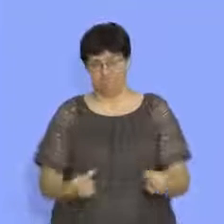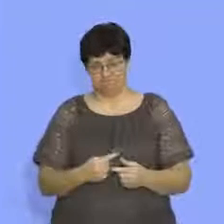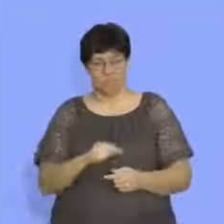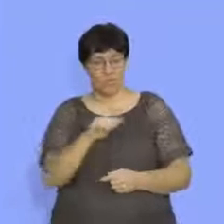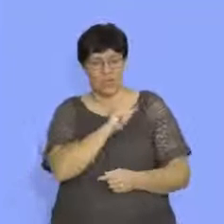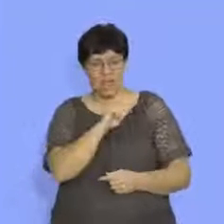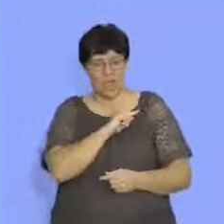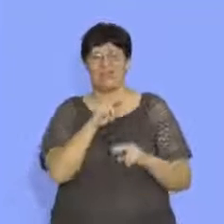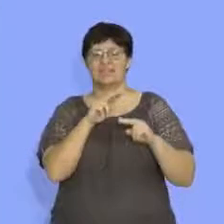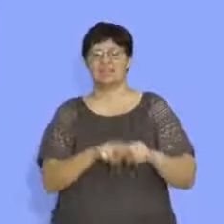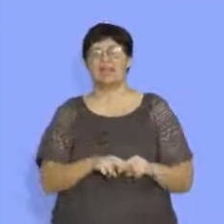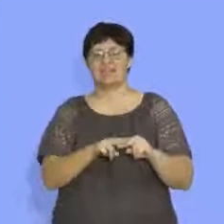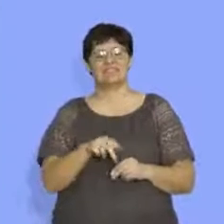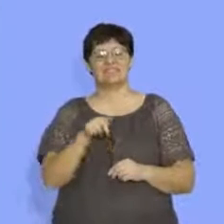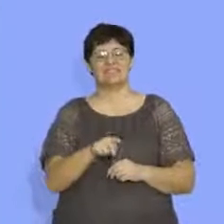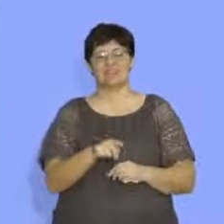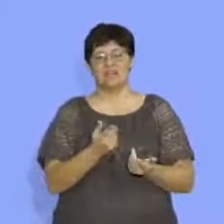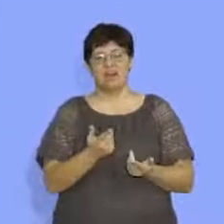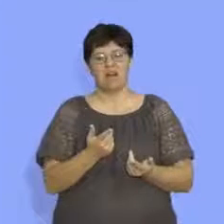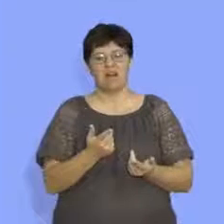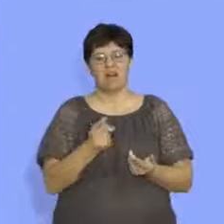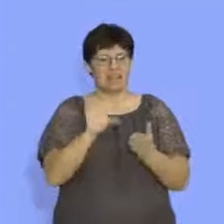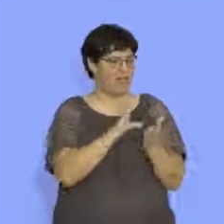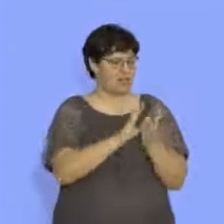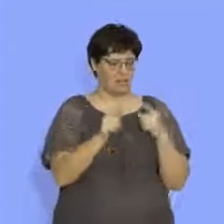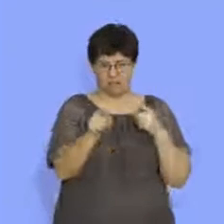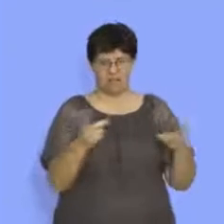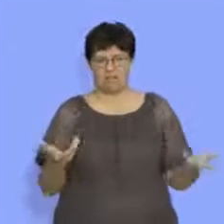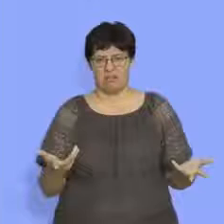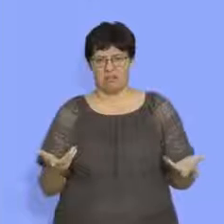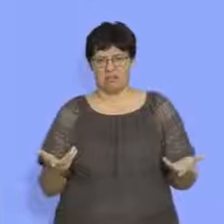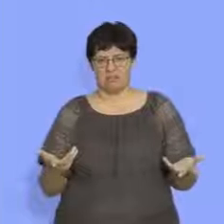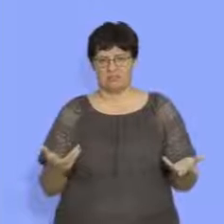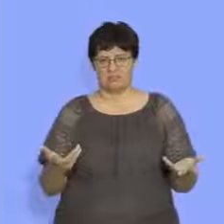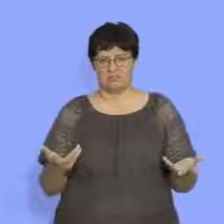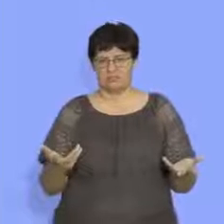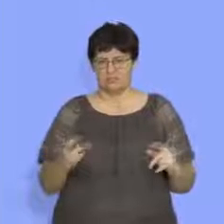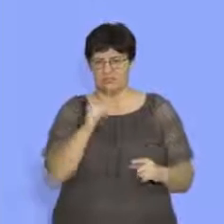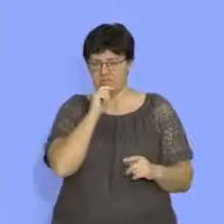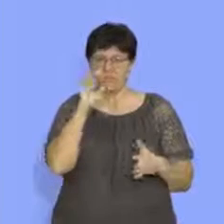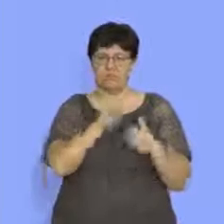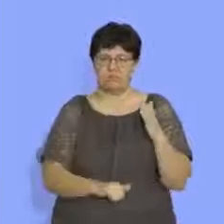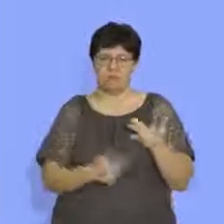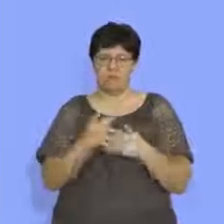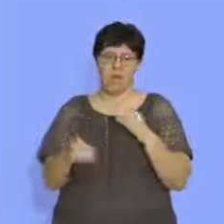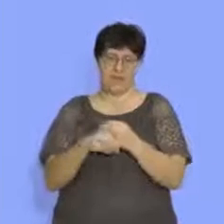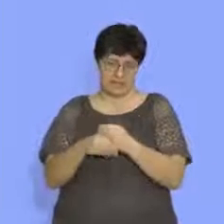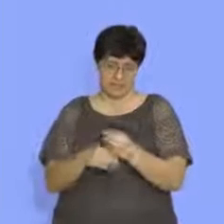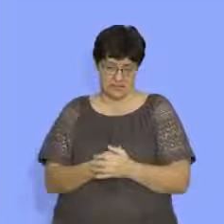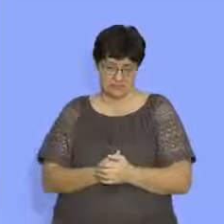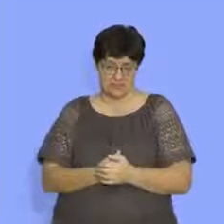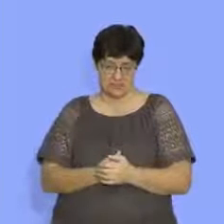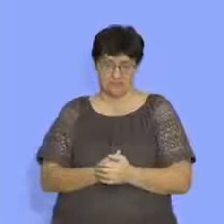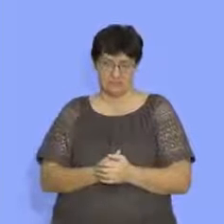because the elimination method depends on me cancelling one of the variables, either using subtraction or